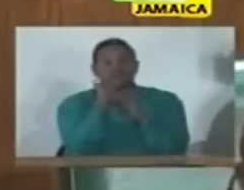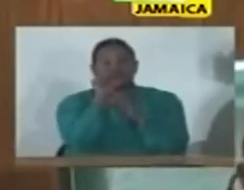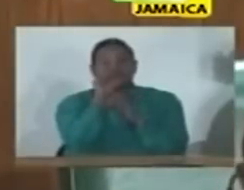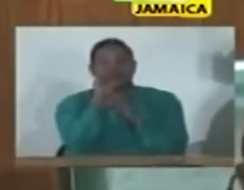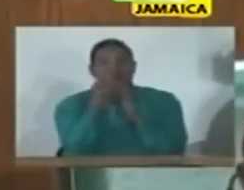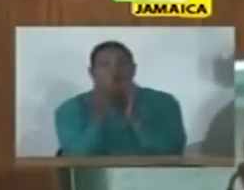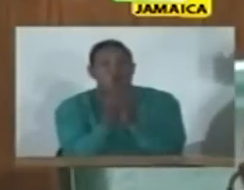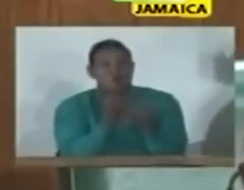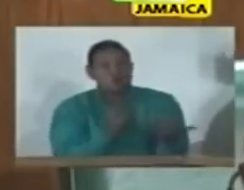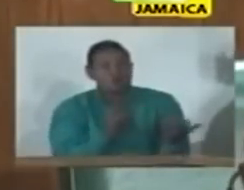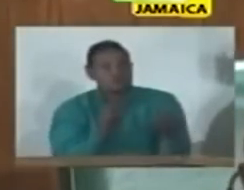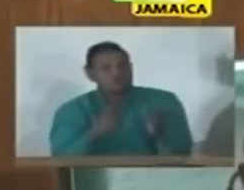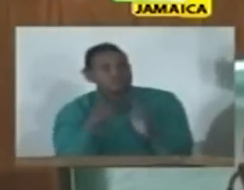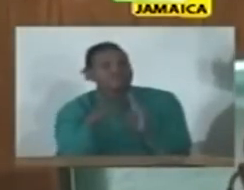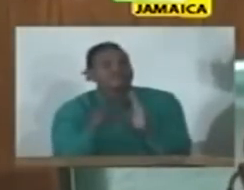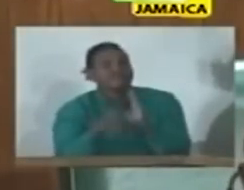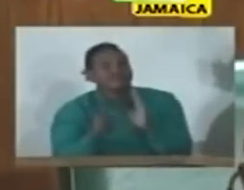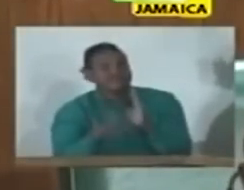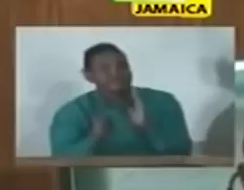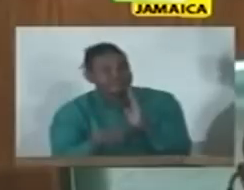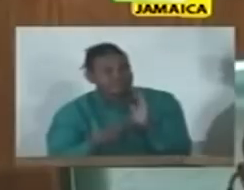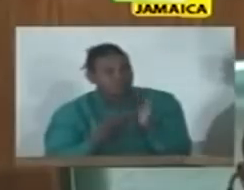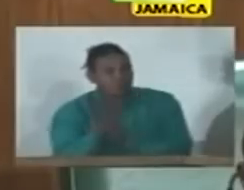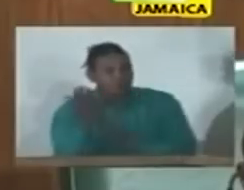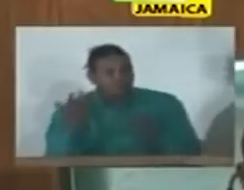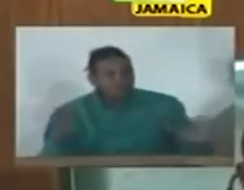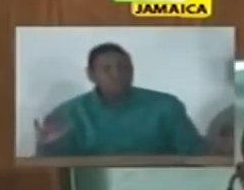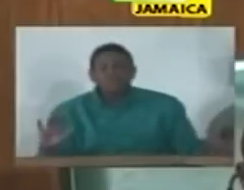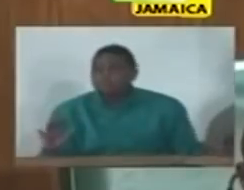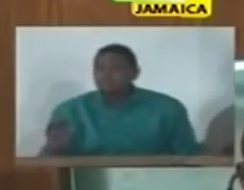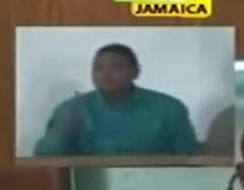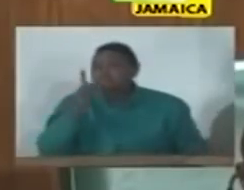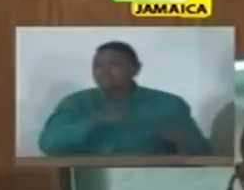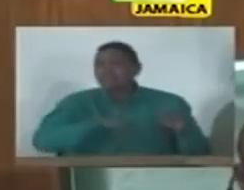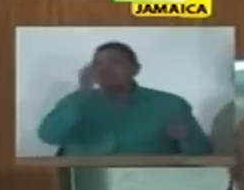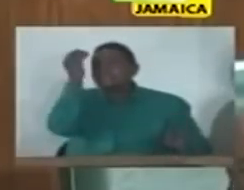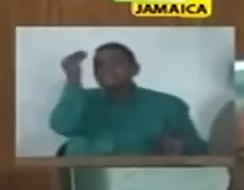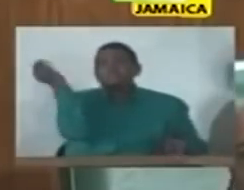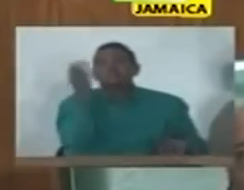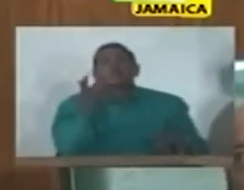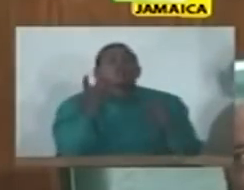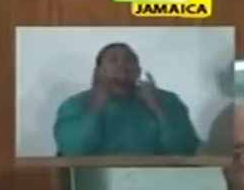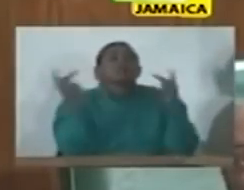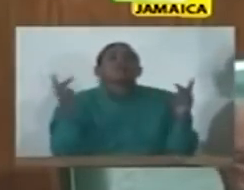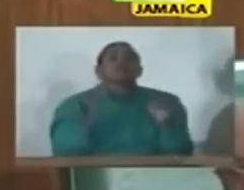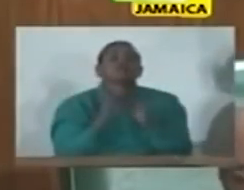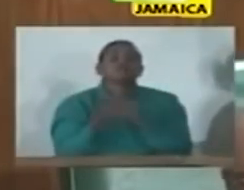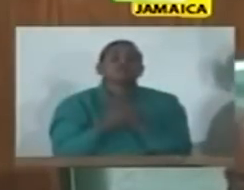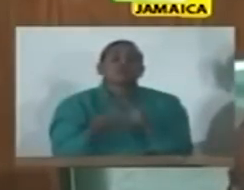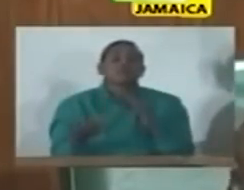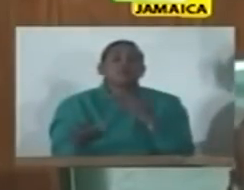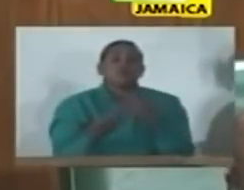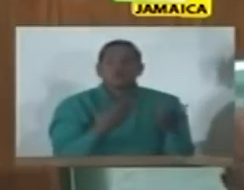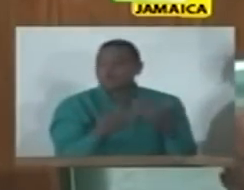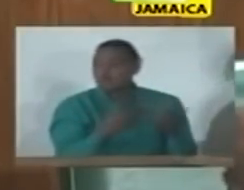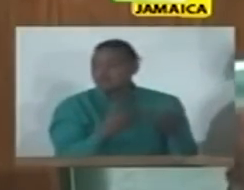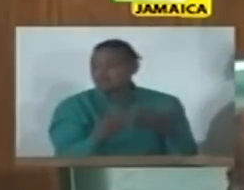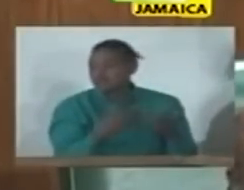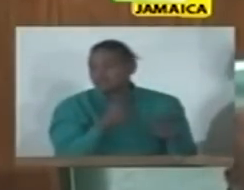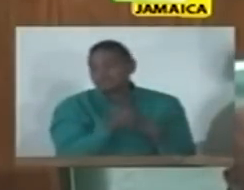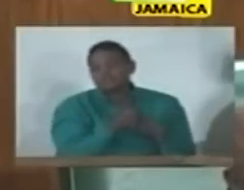hours, cannot tell the public of Jamaica whether or not